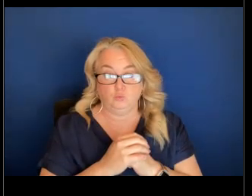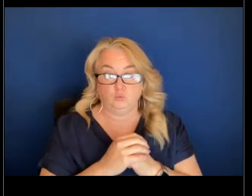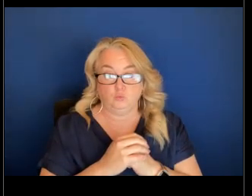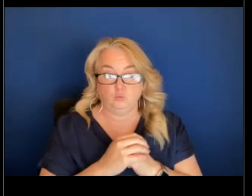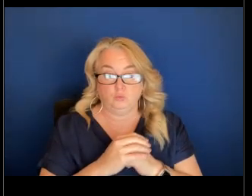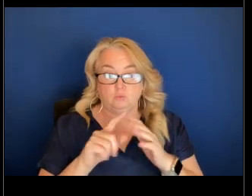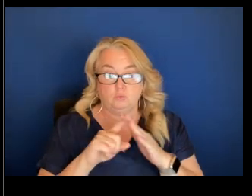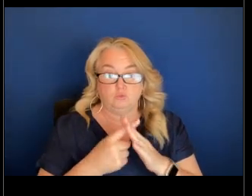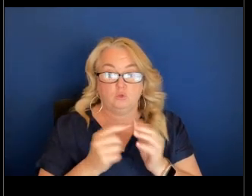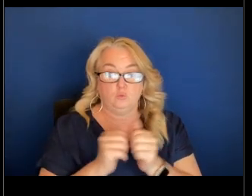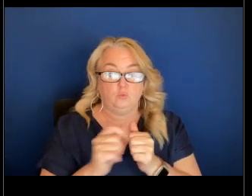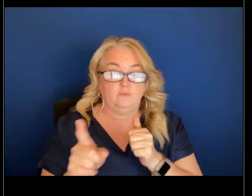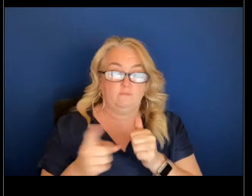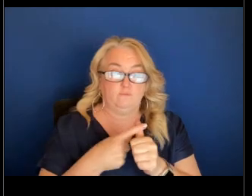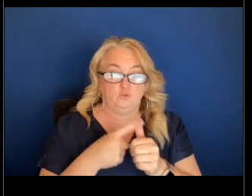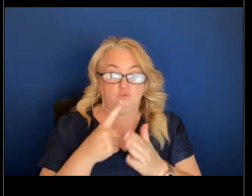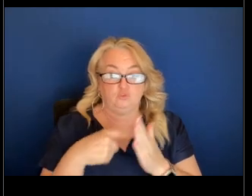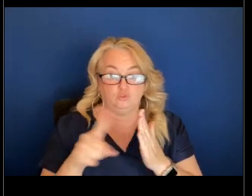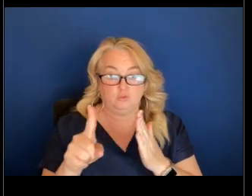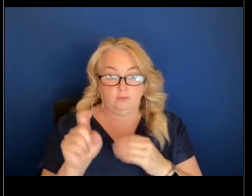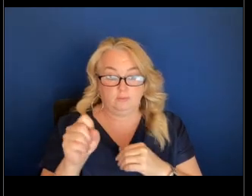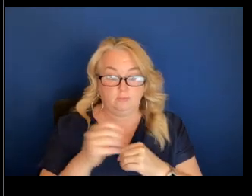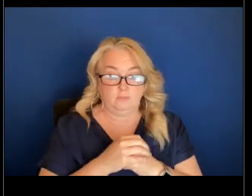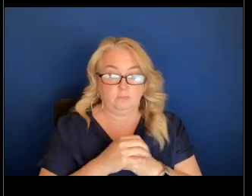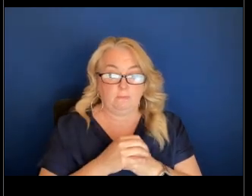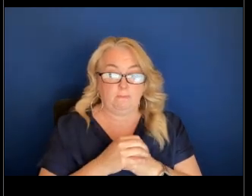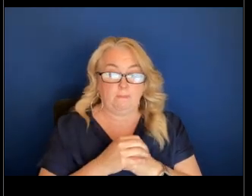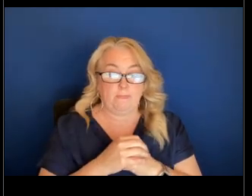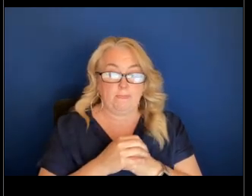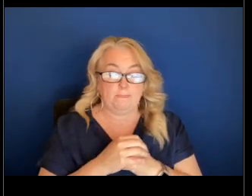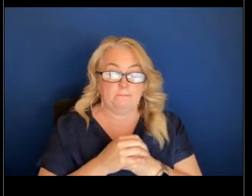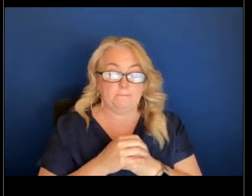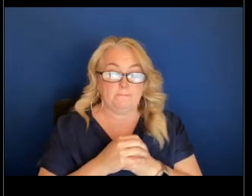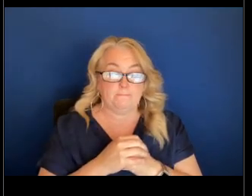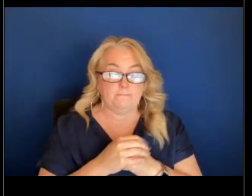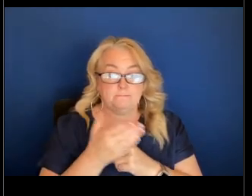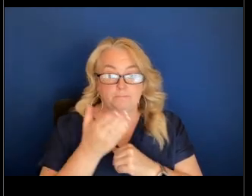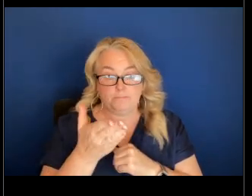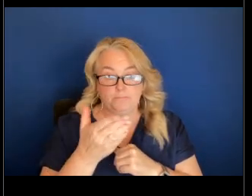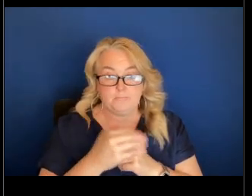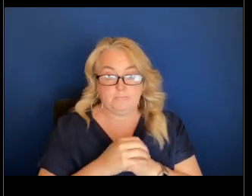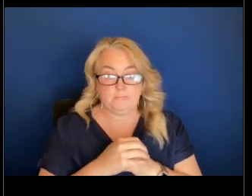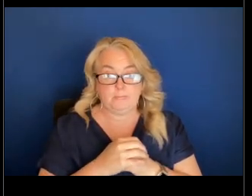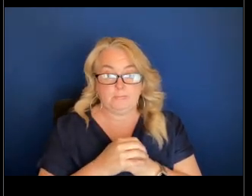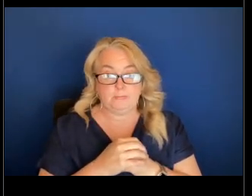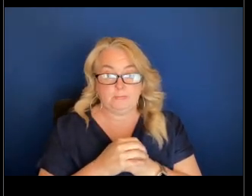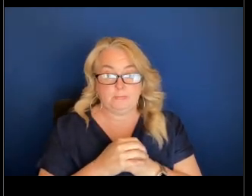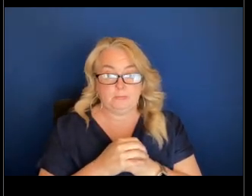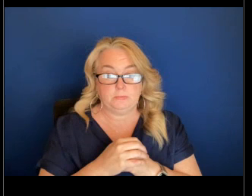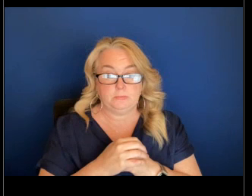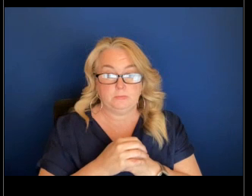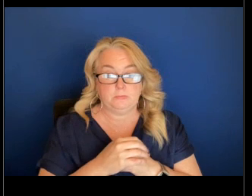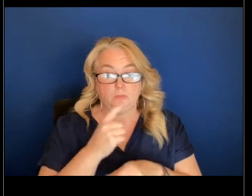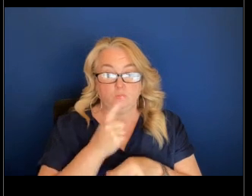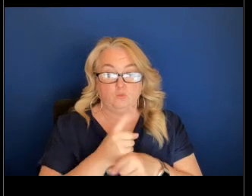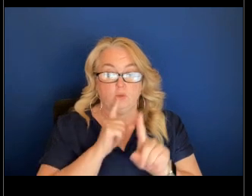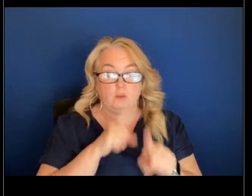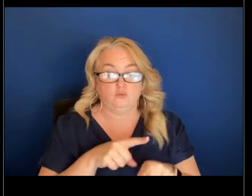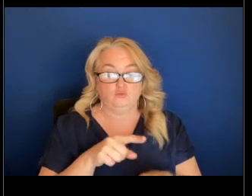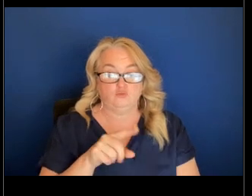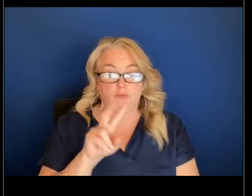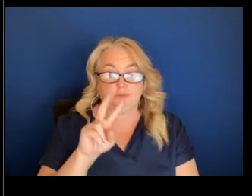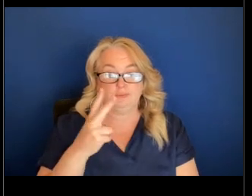Starting with our first knowledge check. The guidelines establish, and the correct answer for this was the